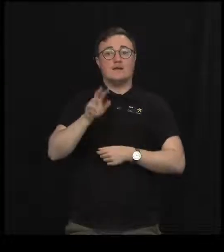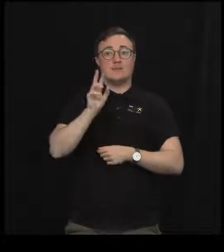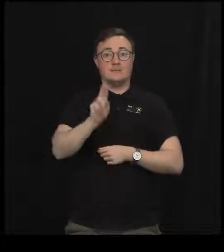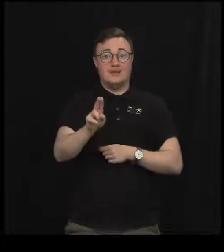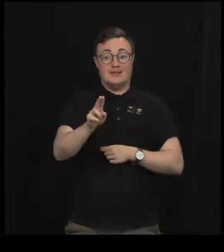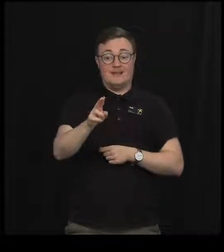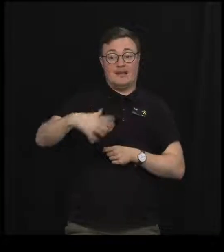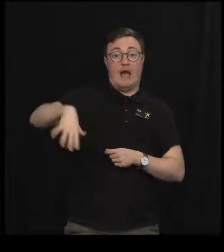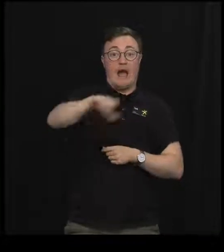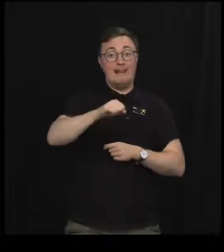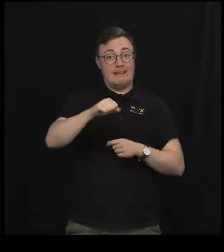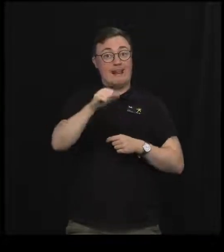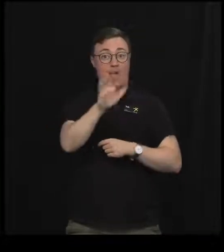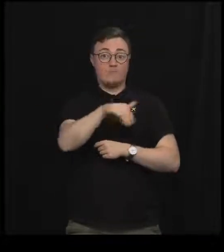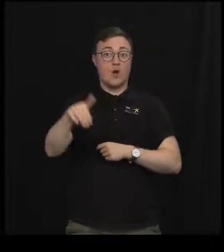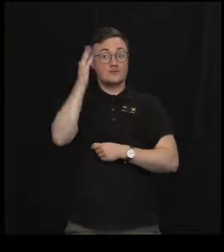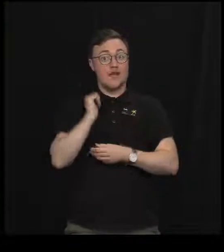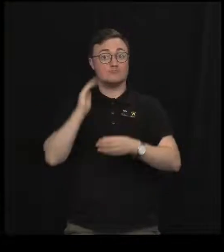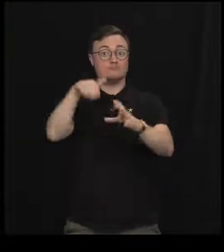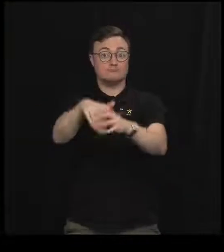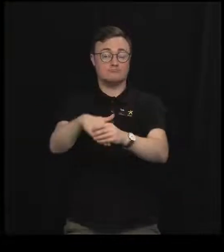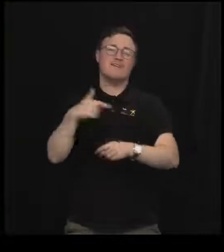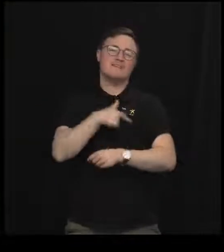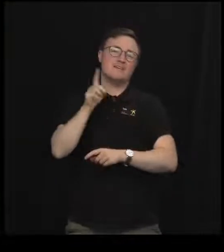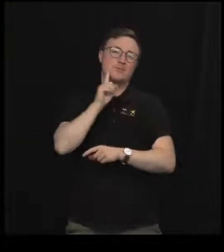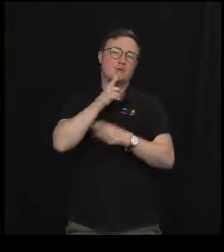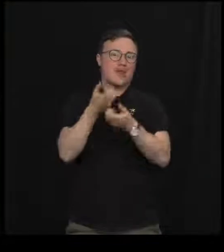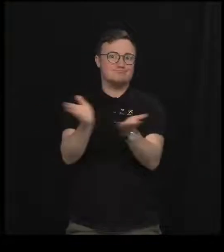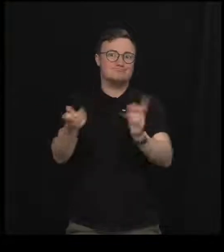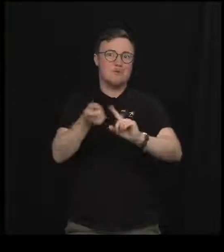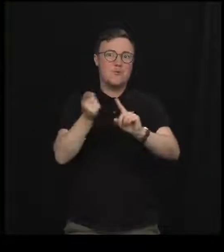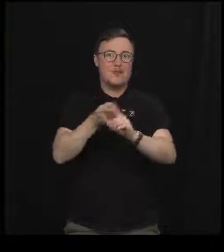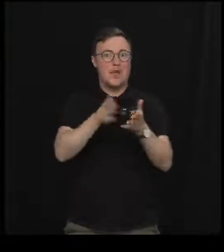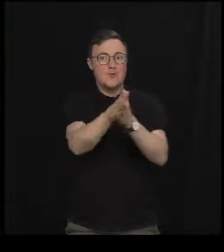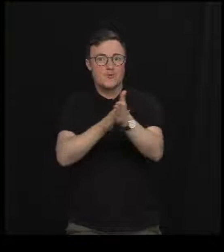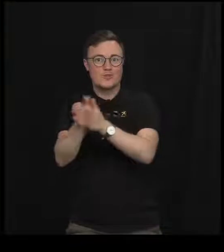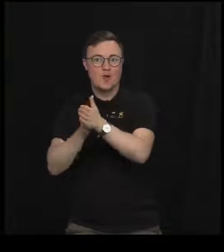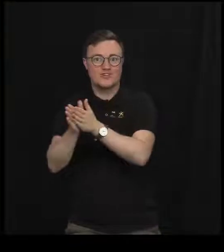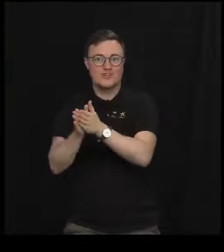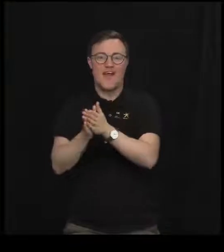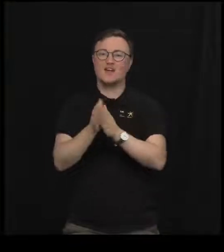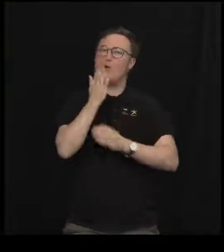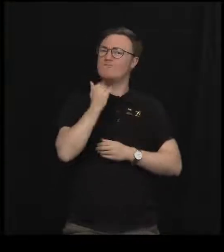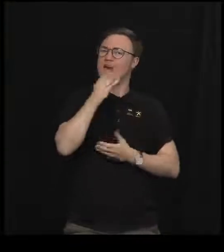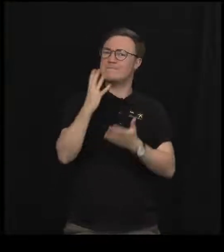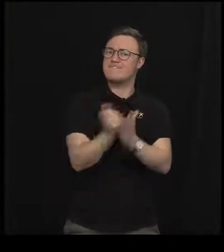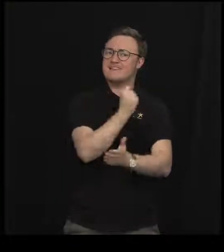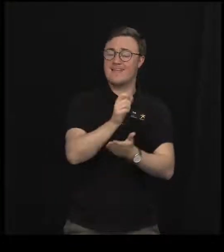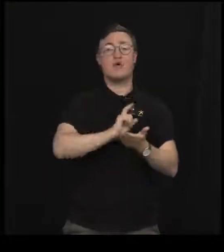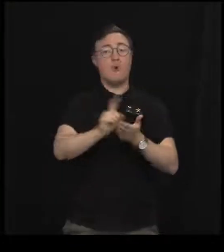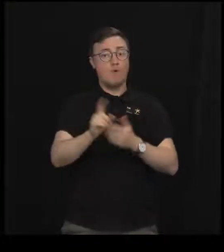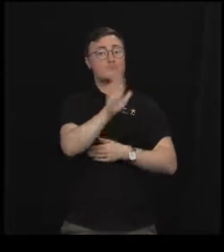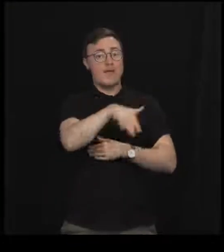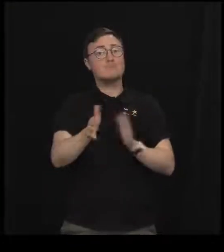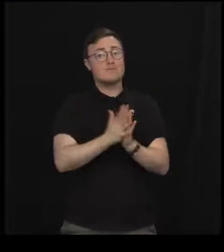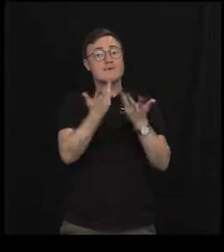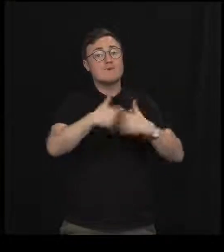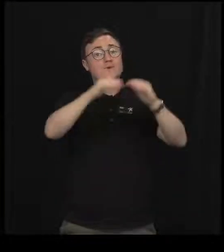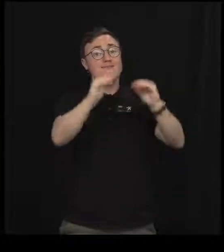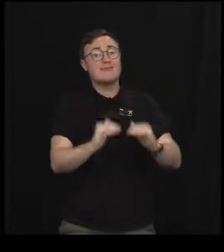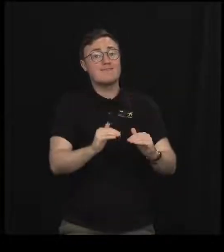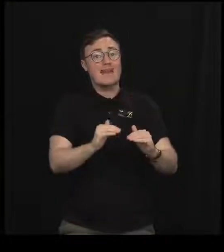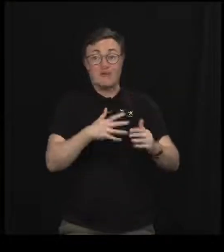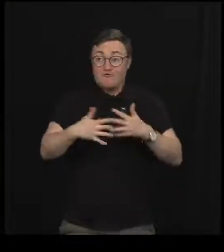peers, because when we do challenges, children with disability often win the challenges. Because, I